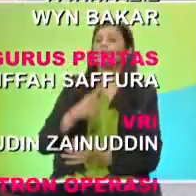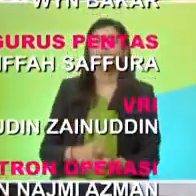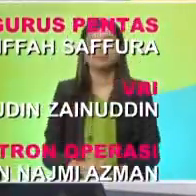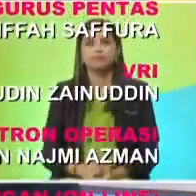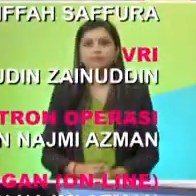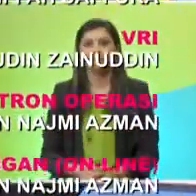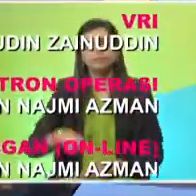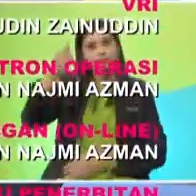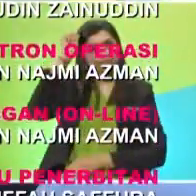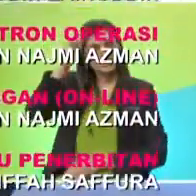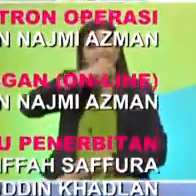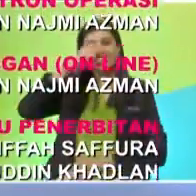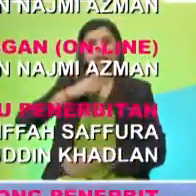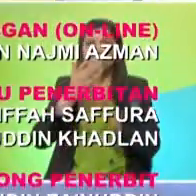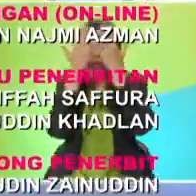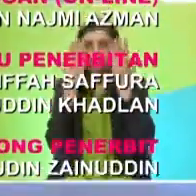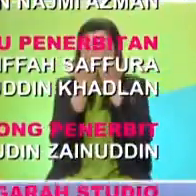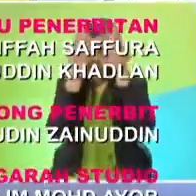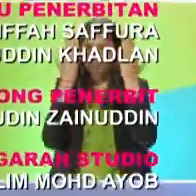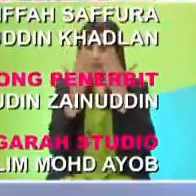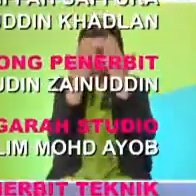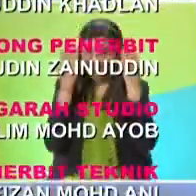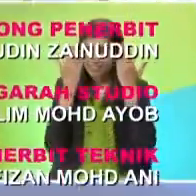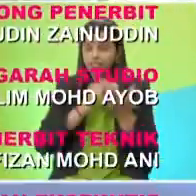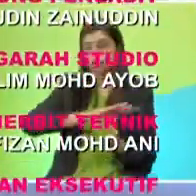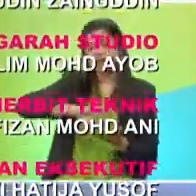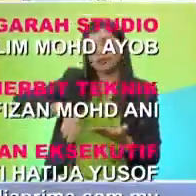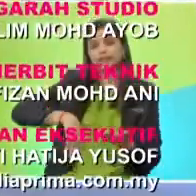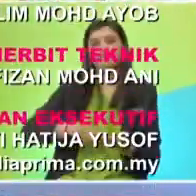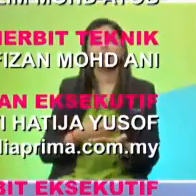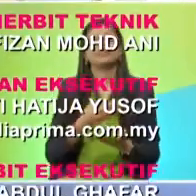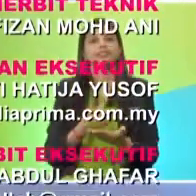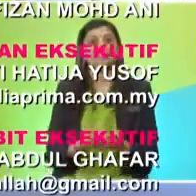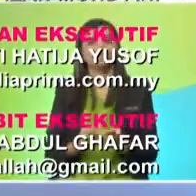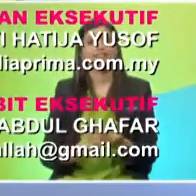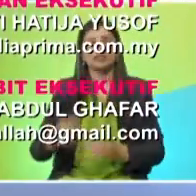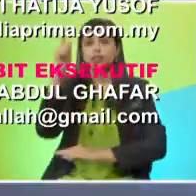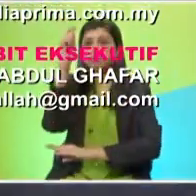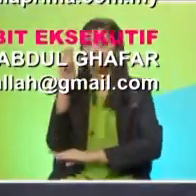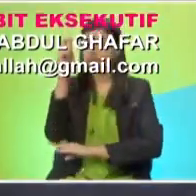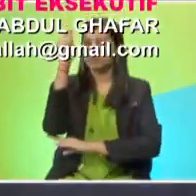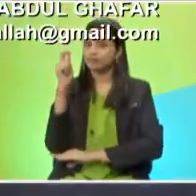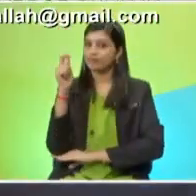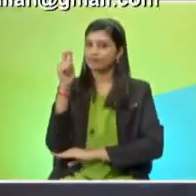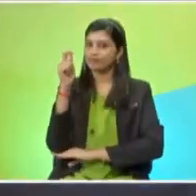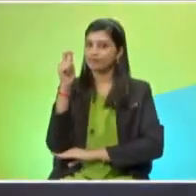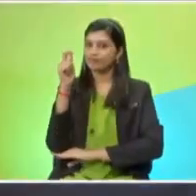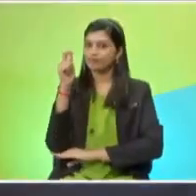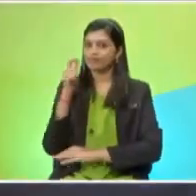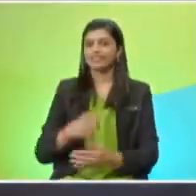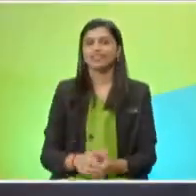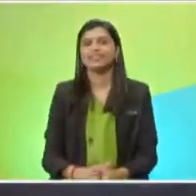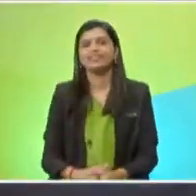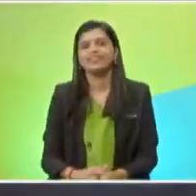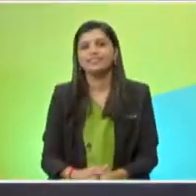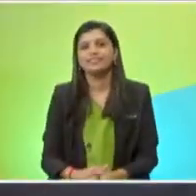Have a bath, brush your teeth, wash your face. To do all this, bathroom is the place. Oh